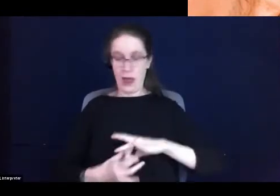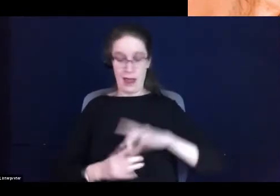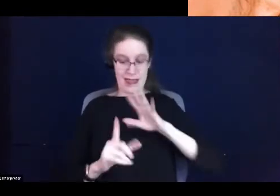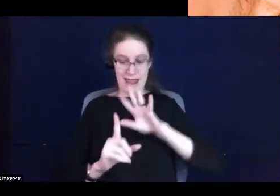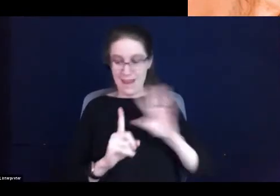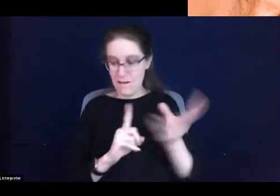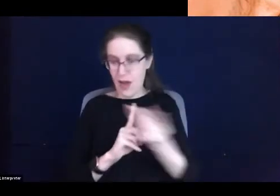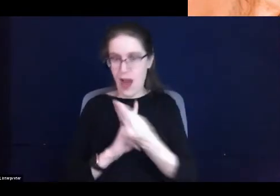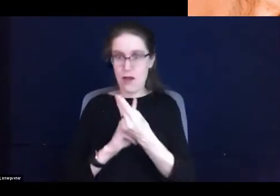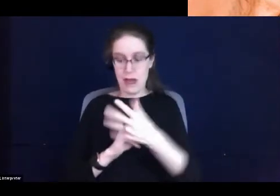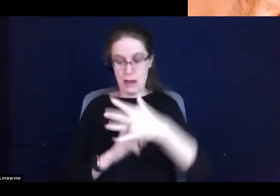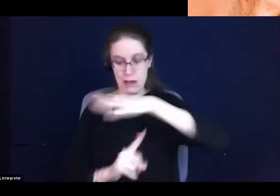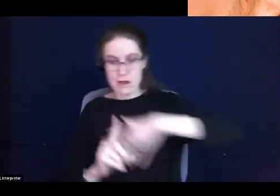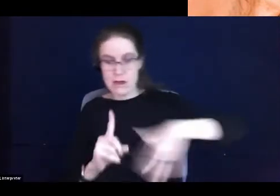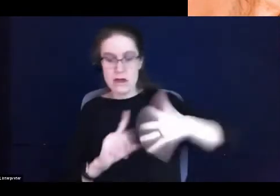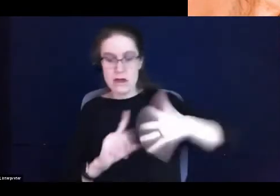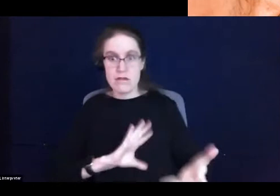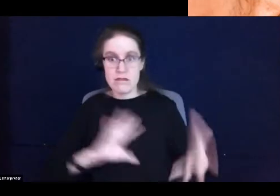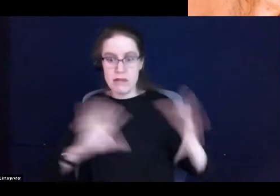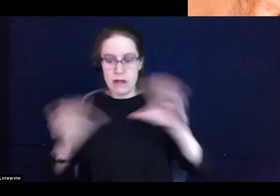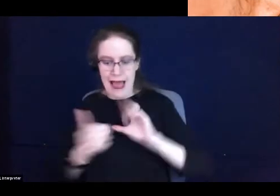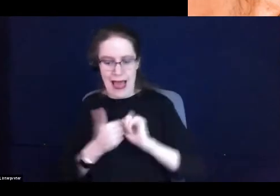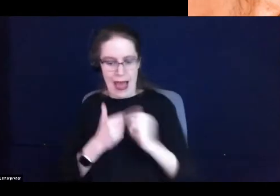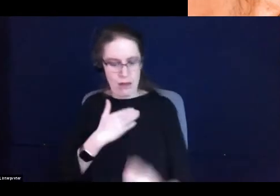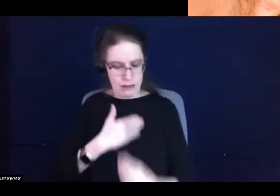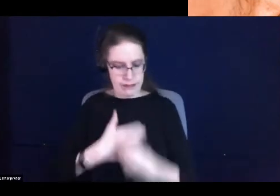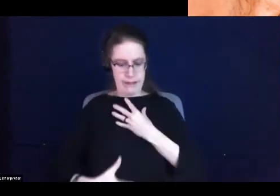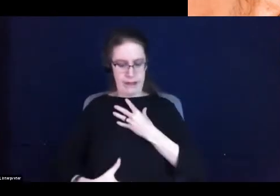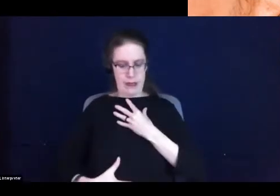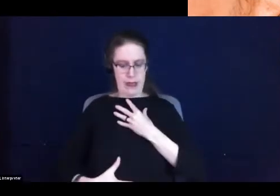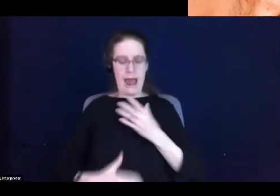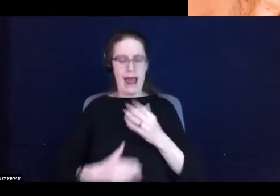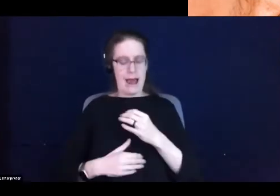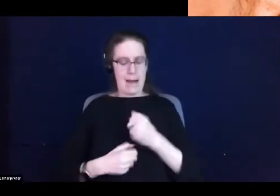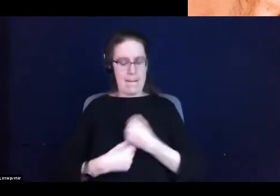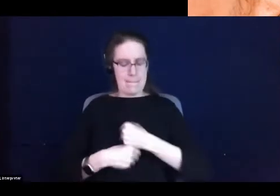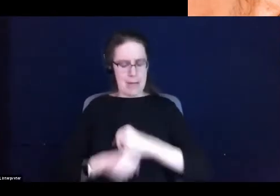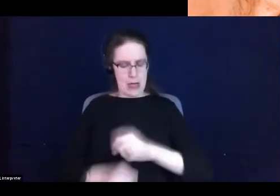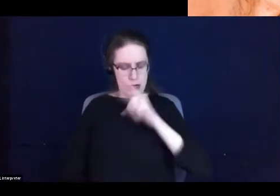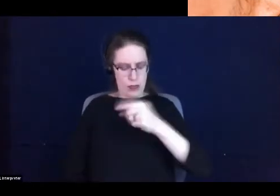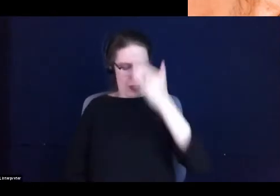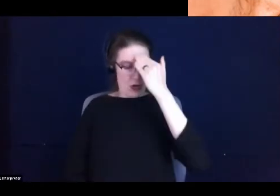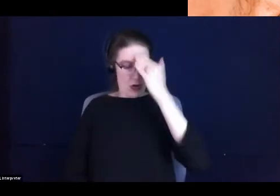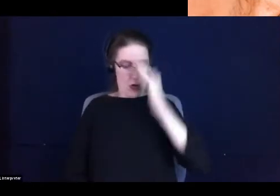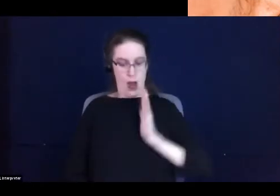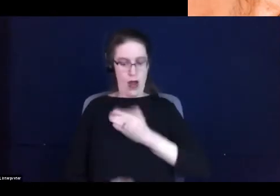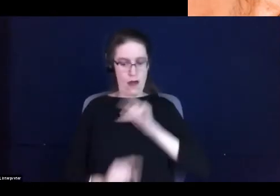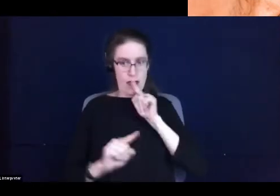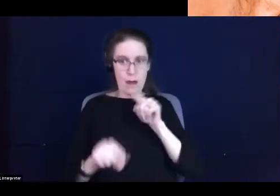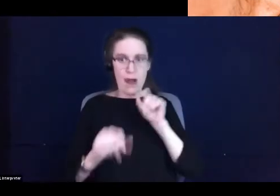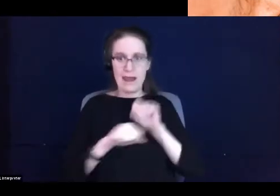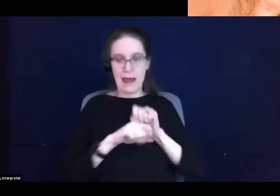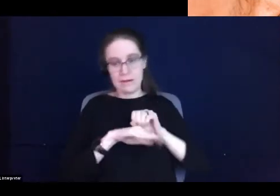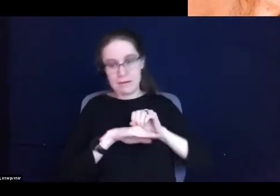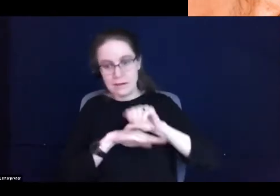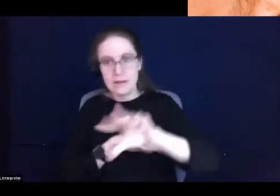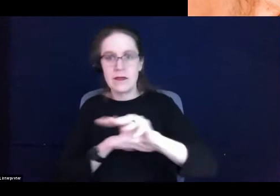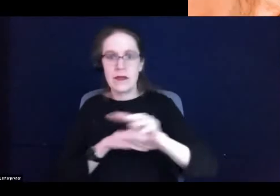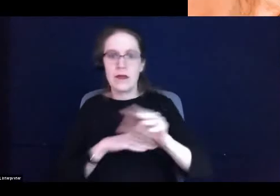you and be conscious of how our response may further traumatize those in our environment.